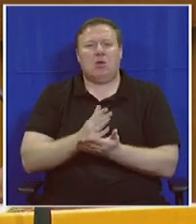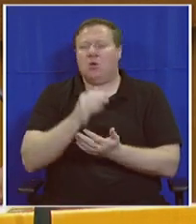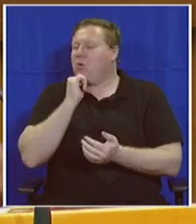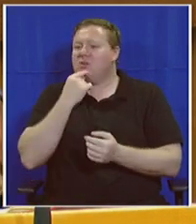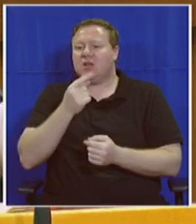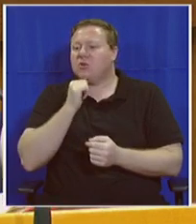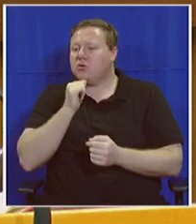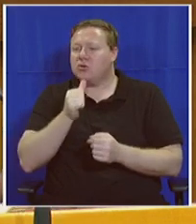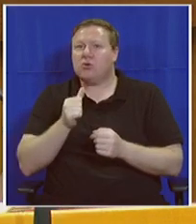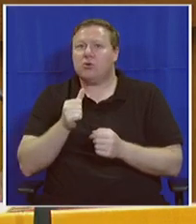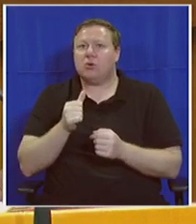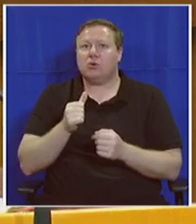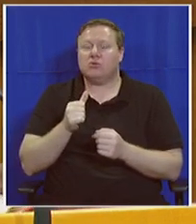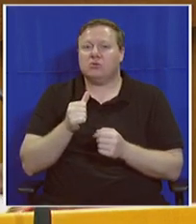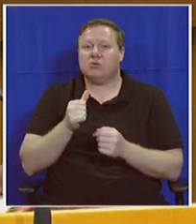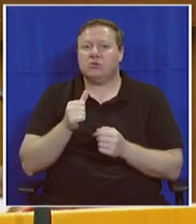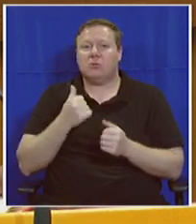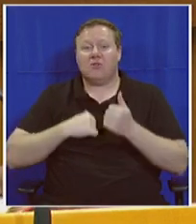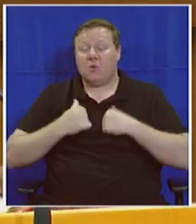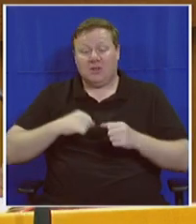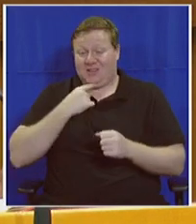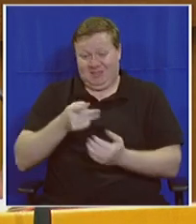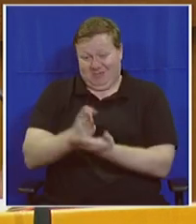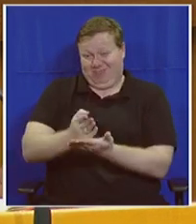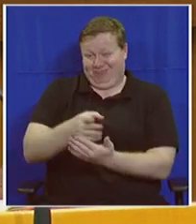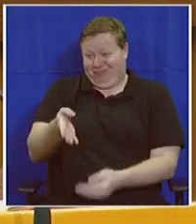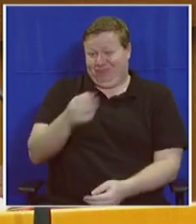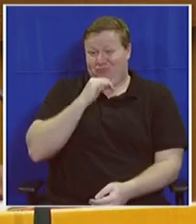performing. She would say this mediocrity is not going to take us anywhere.